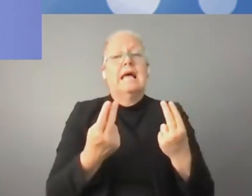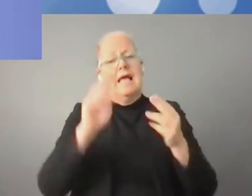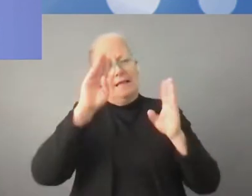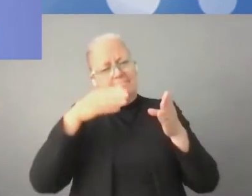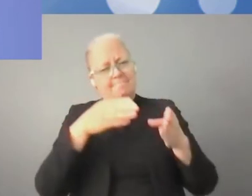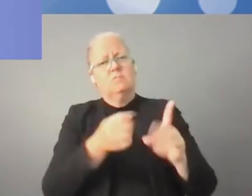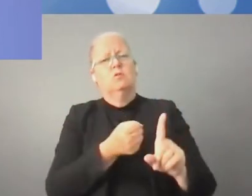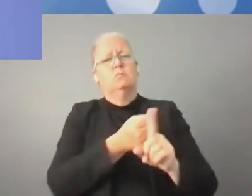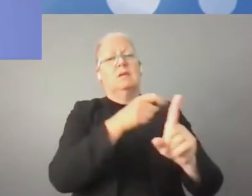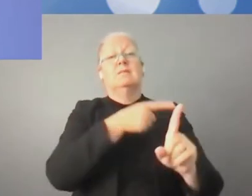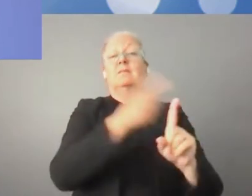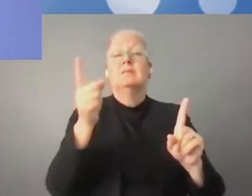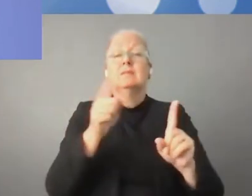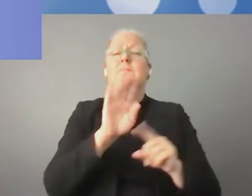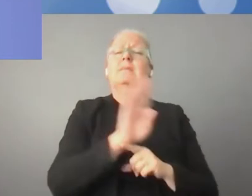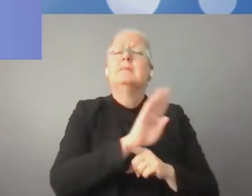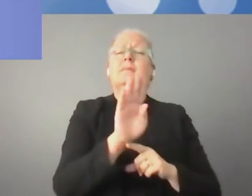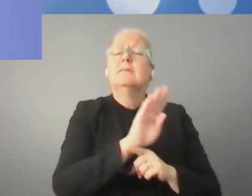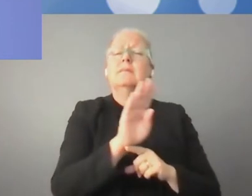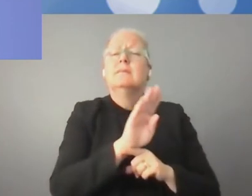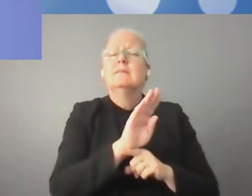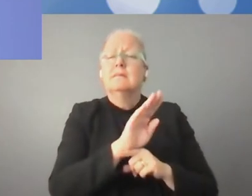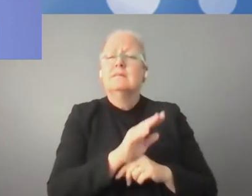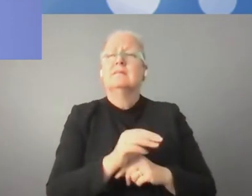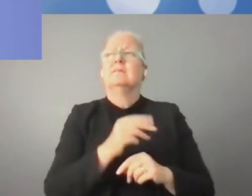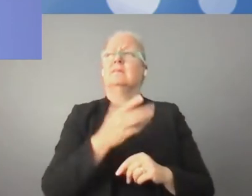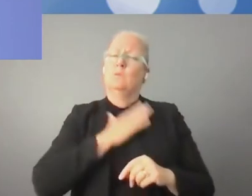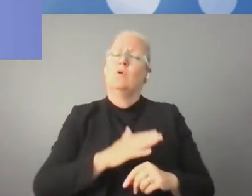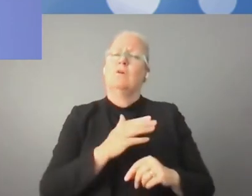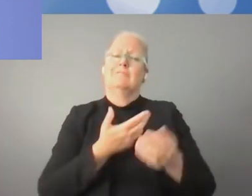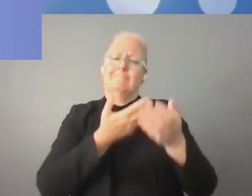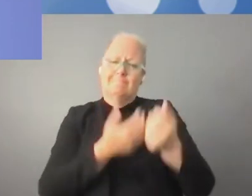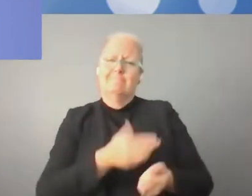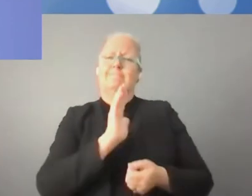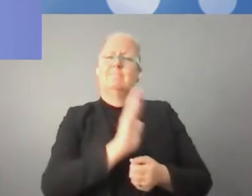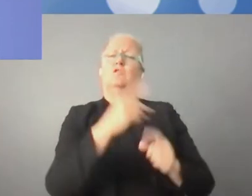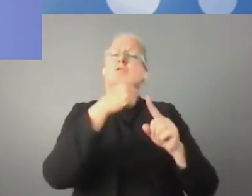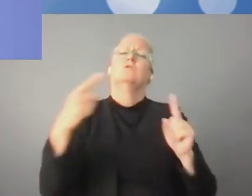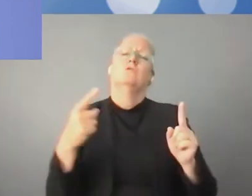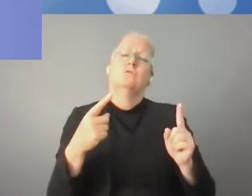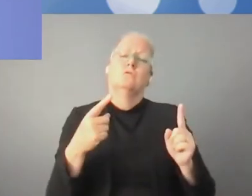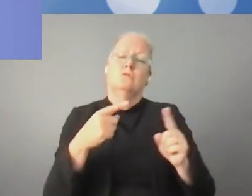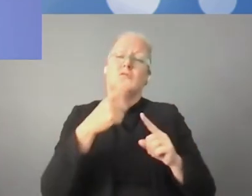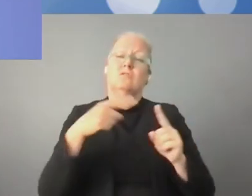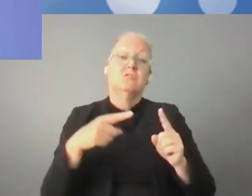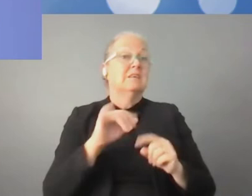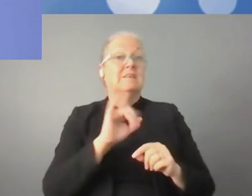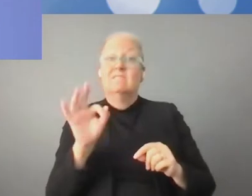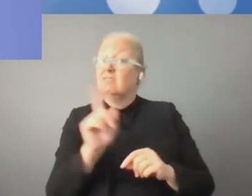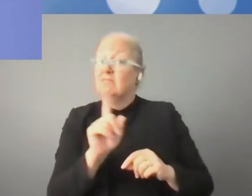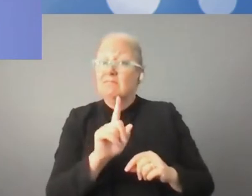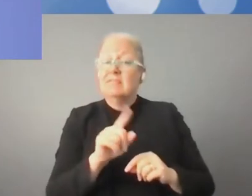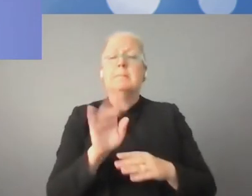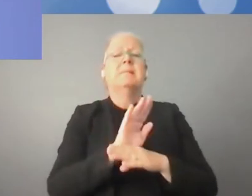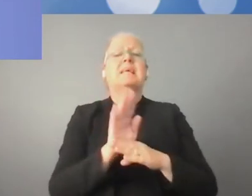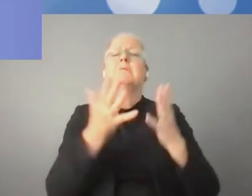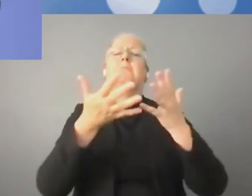have to create more trust in digital without which businesses will not survive i'll stop here